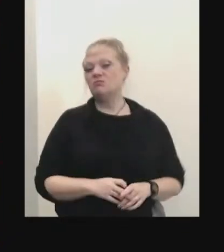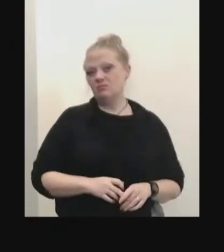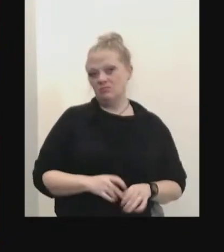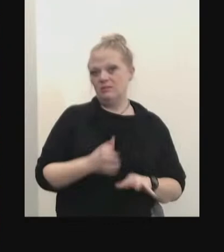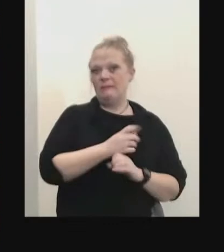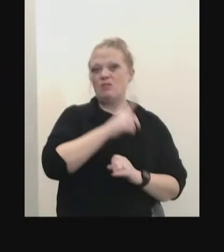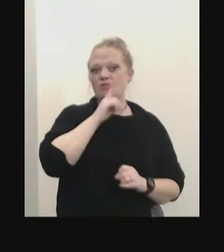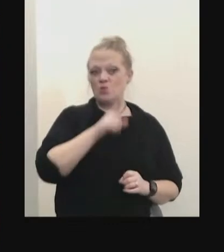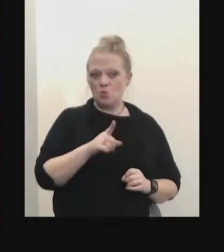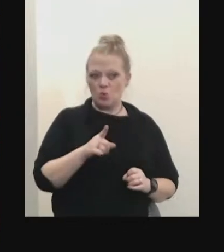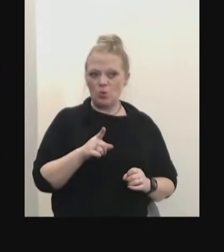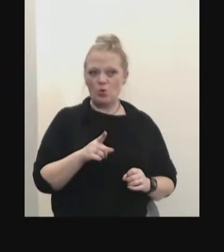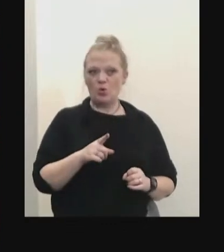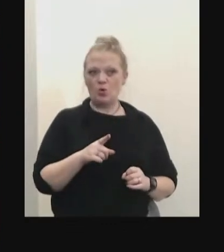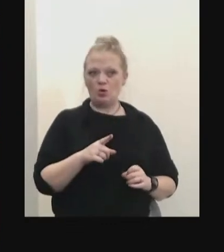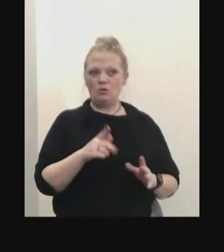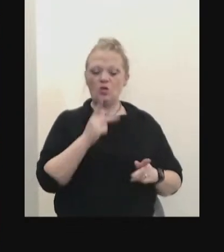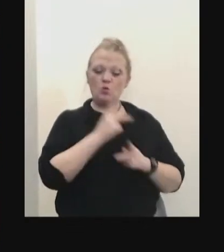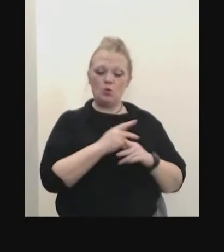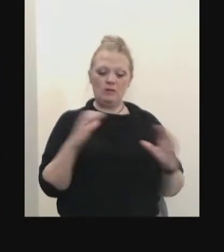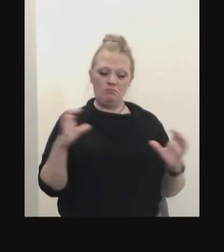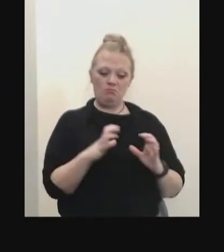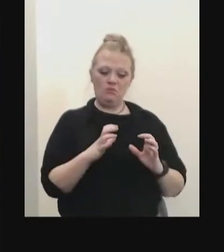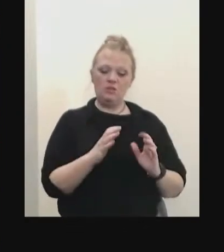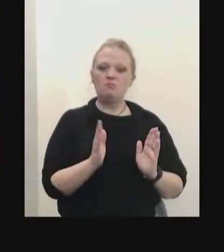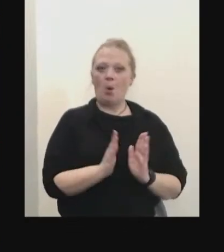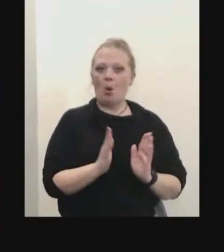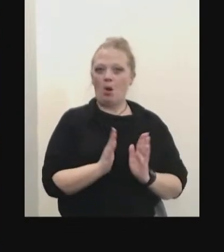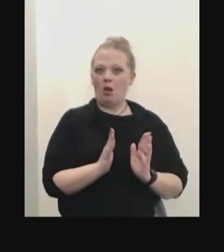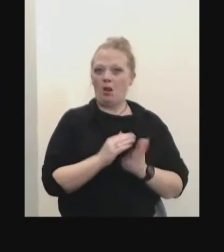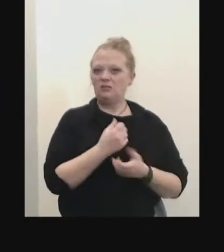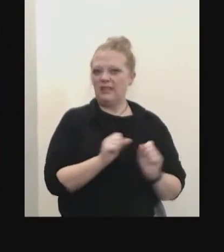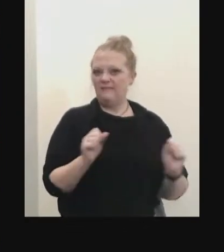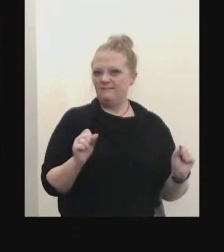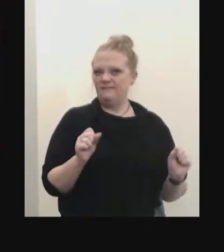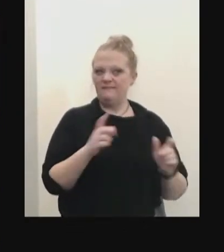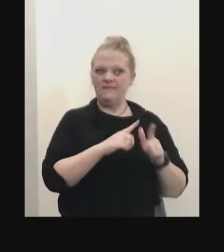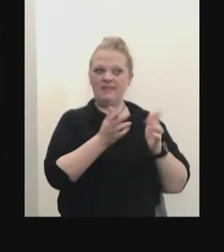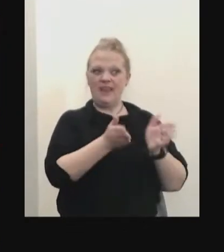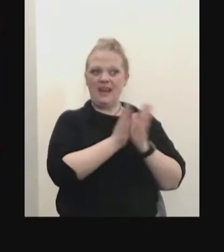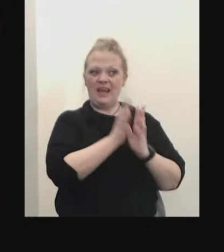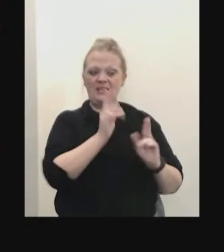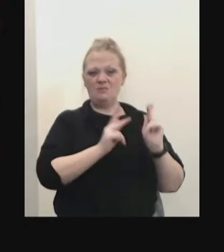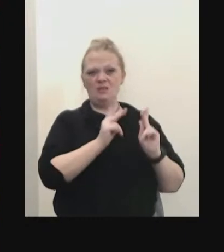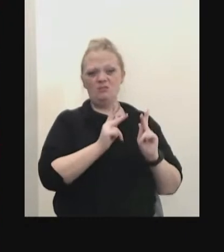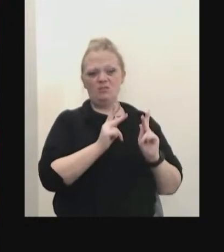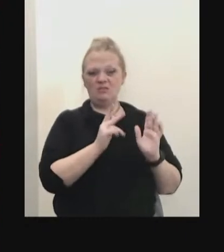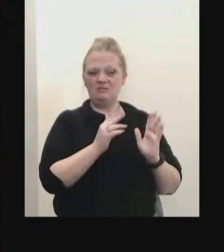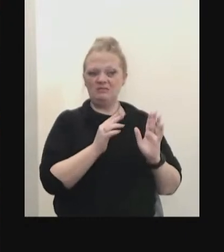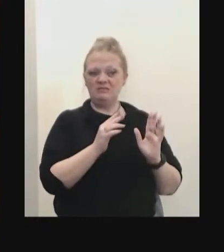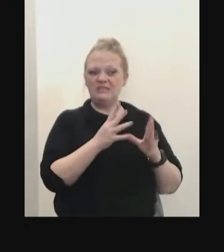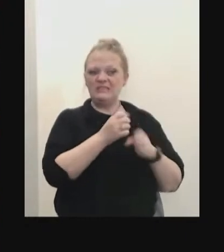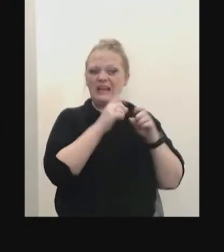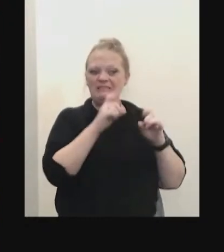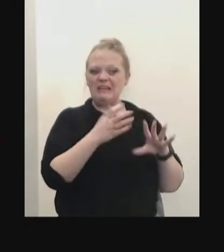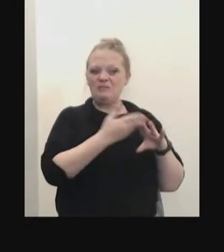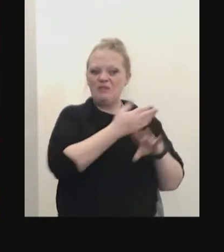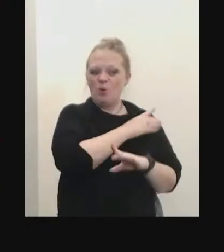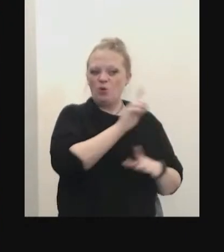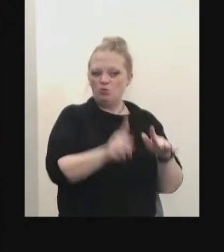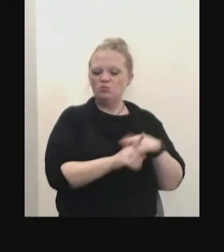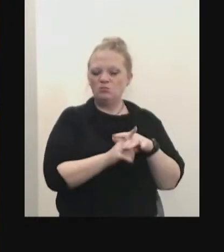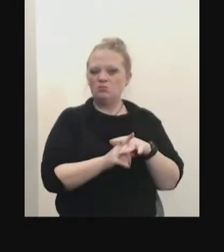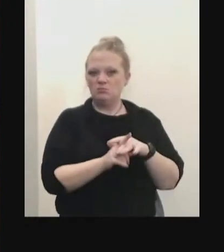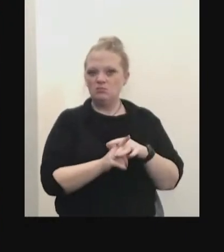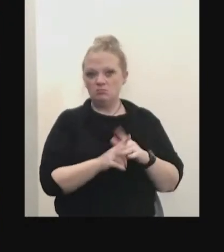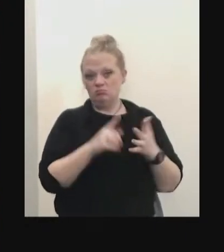that keep the gatherings smaller is safer, and then asking people to get a test before they arrive. So those are all things that we can